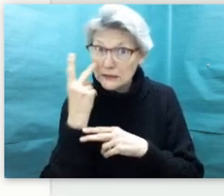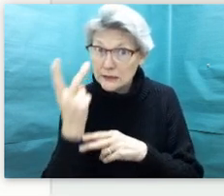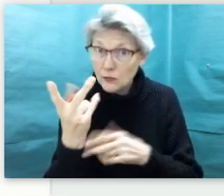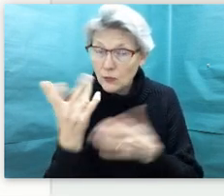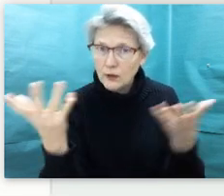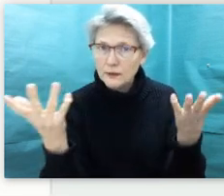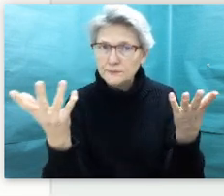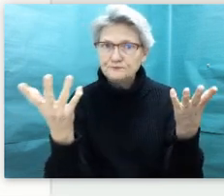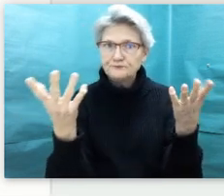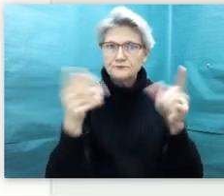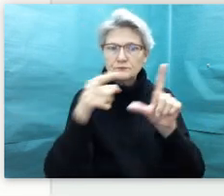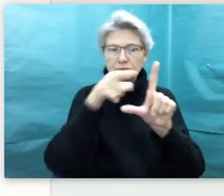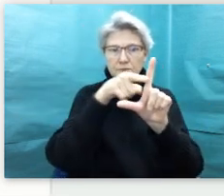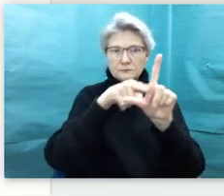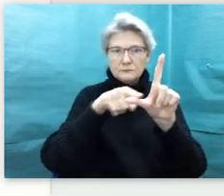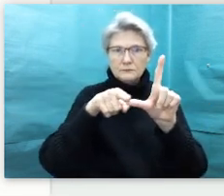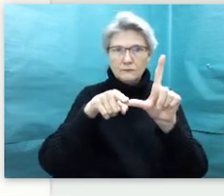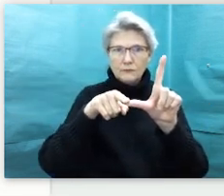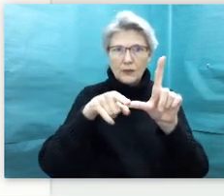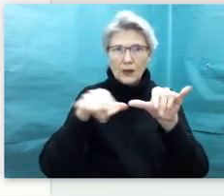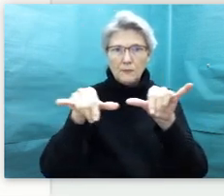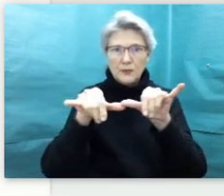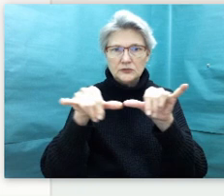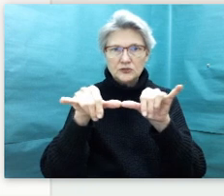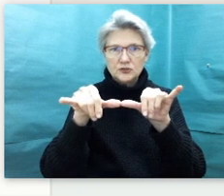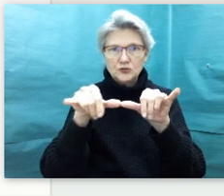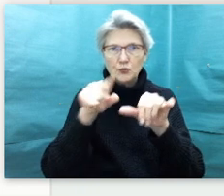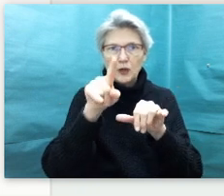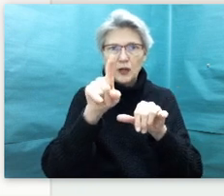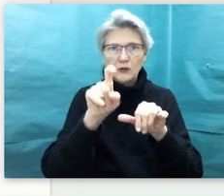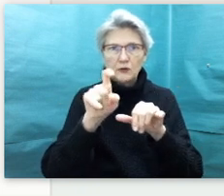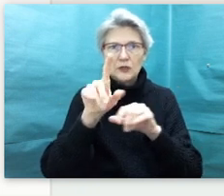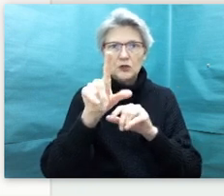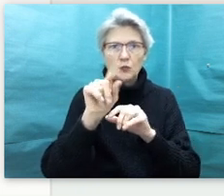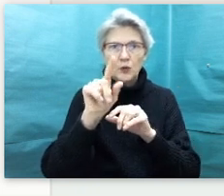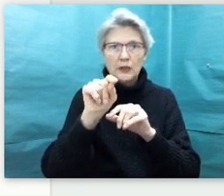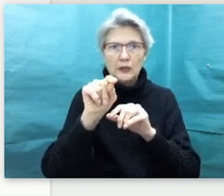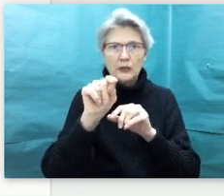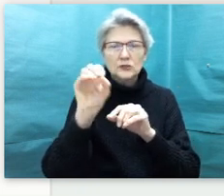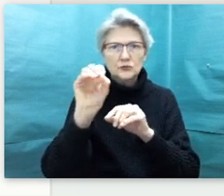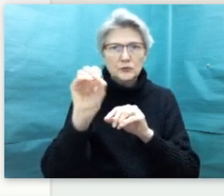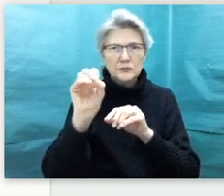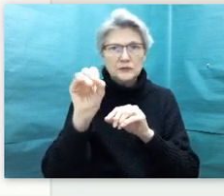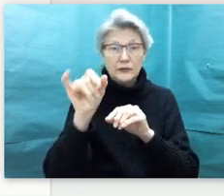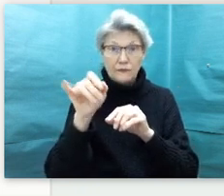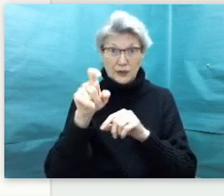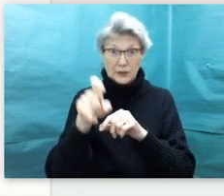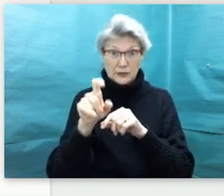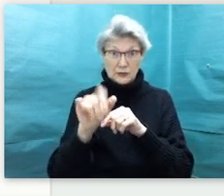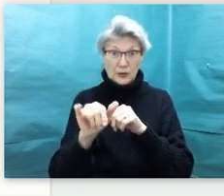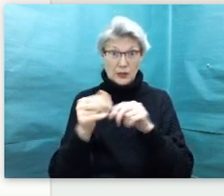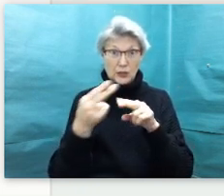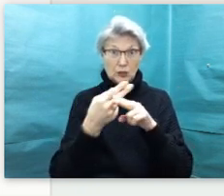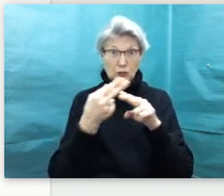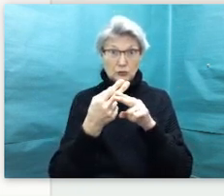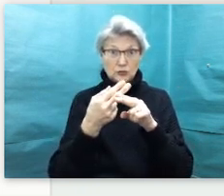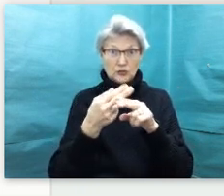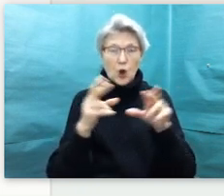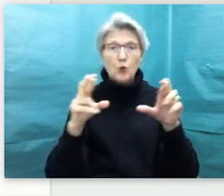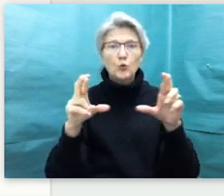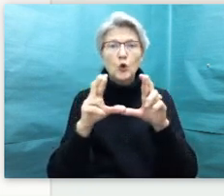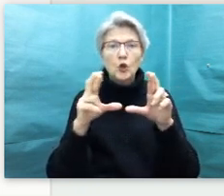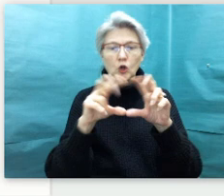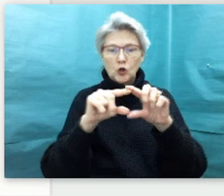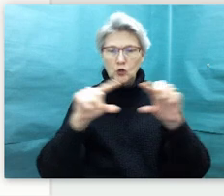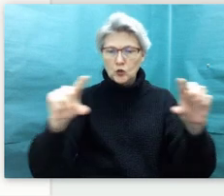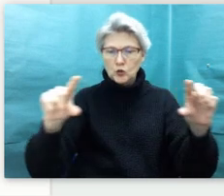I could use a ruler or even my protractor on that straight edge to extend my ray if I needed my lines to be